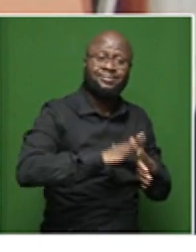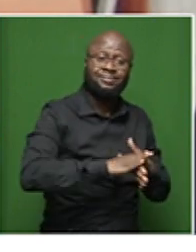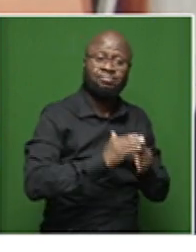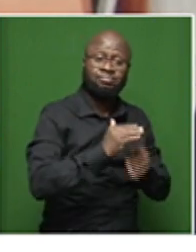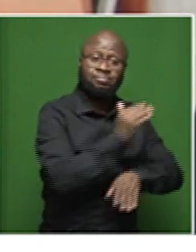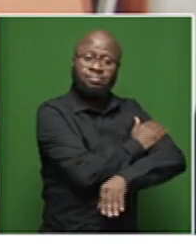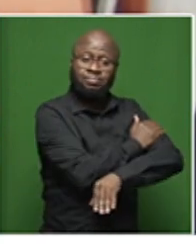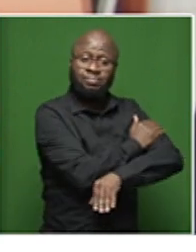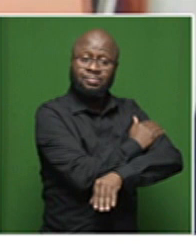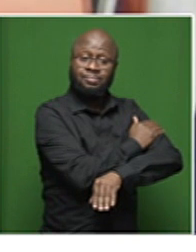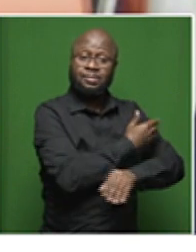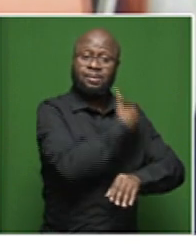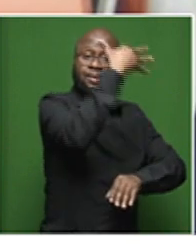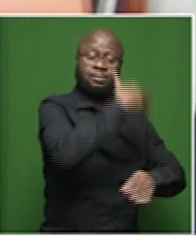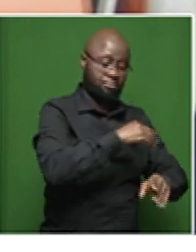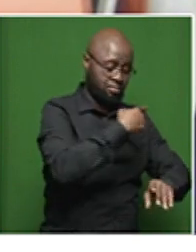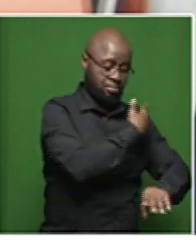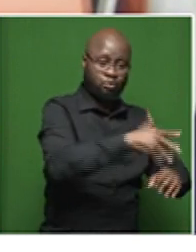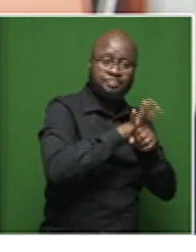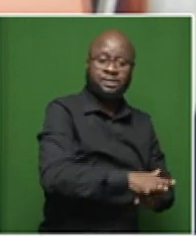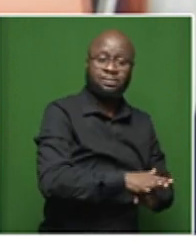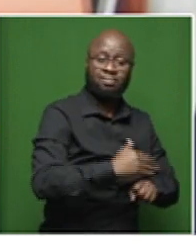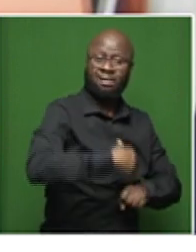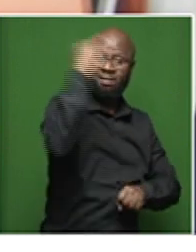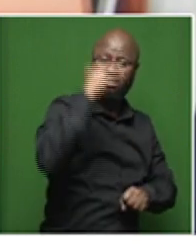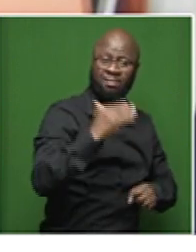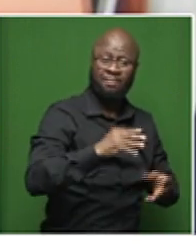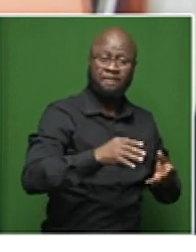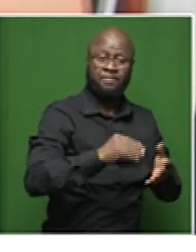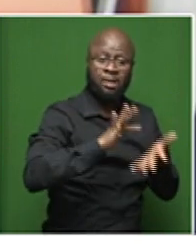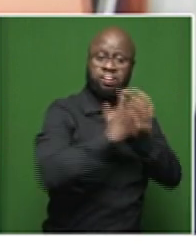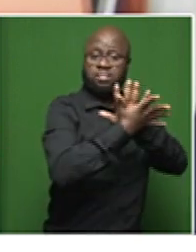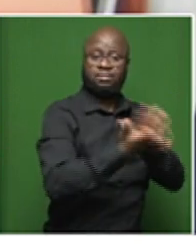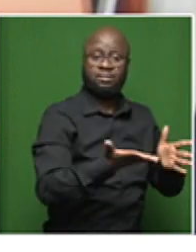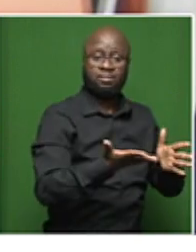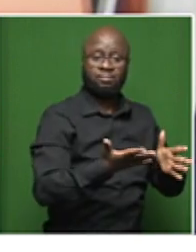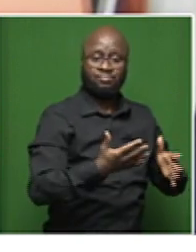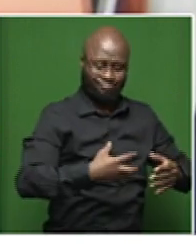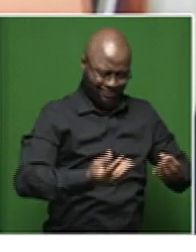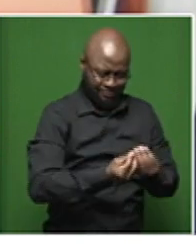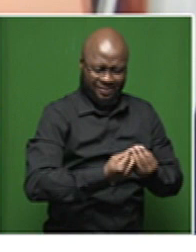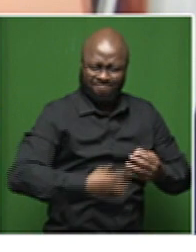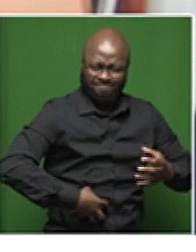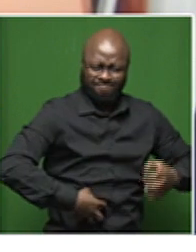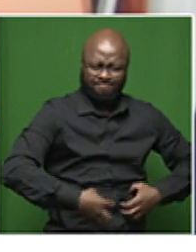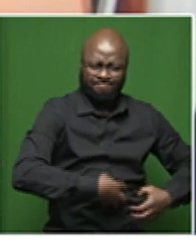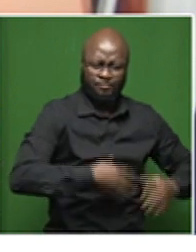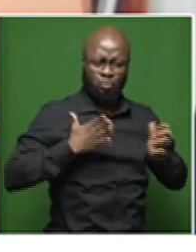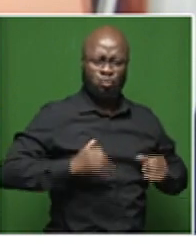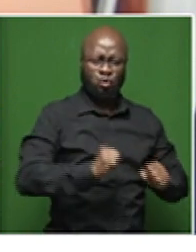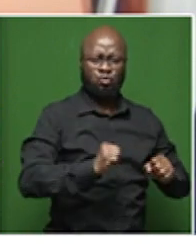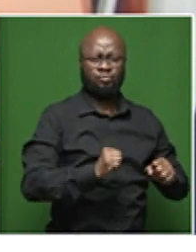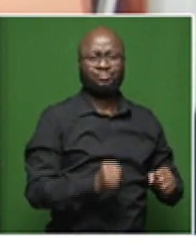it starts to cause damage to the blood vessels, damage to the organs, slowly, slowly, slowly,